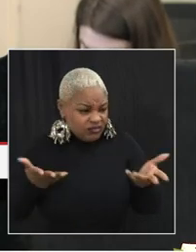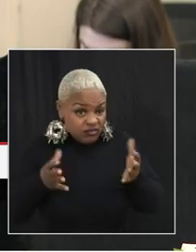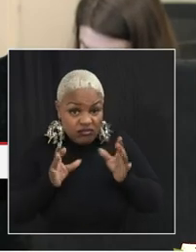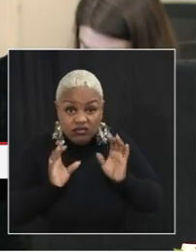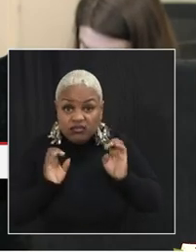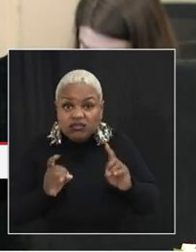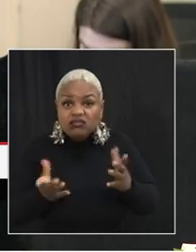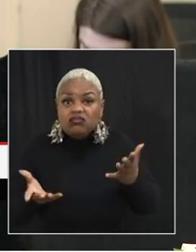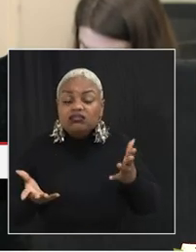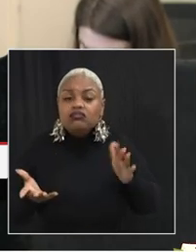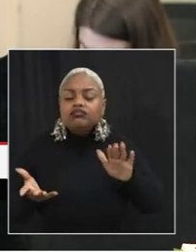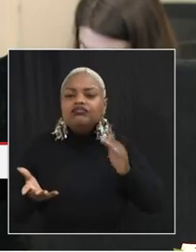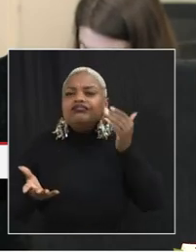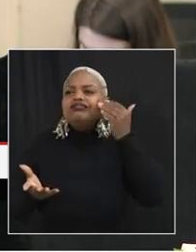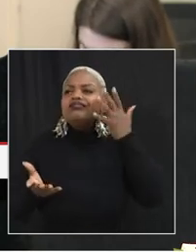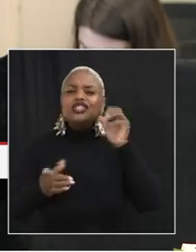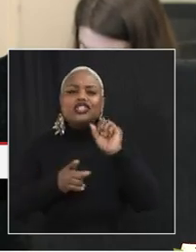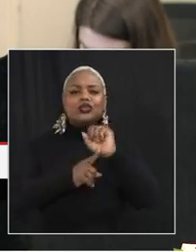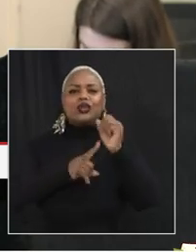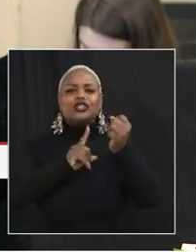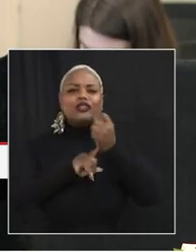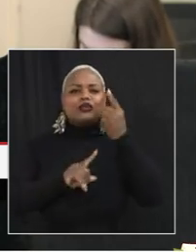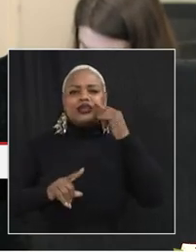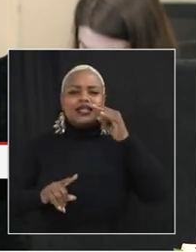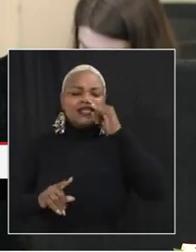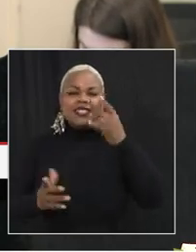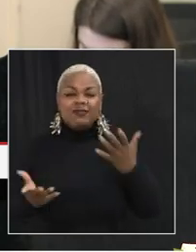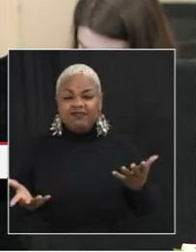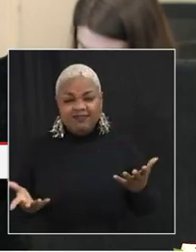situations for kids, who do you talk